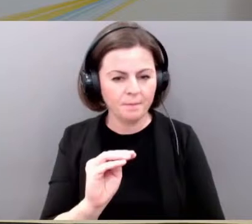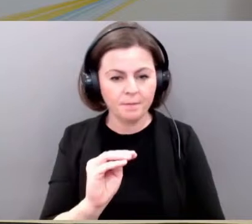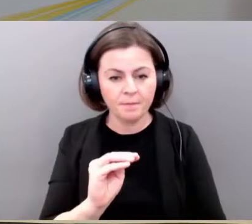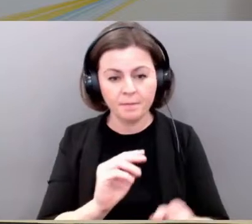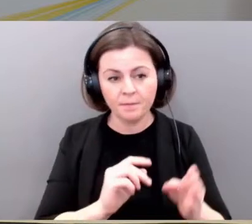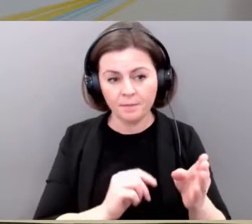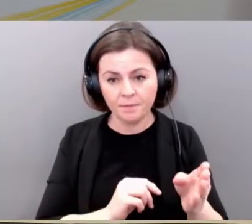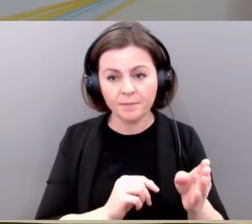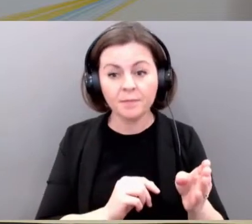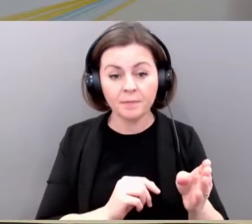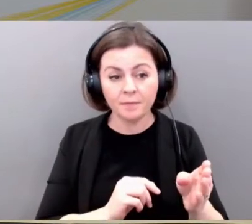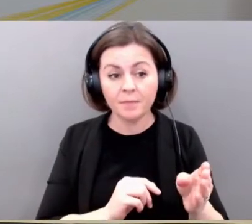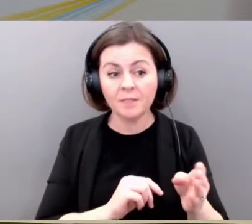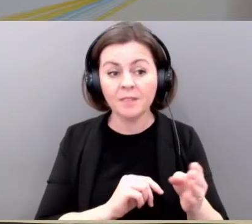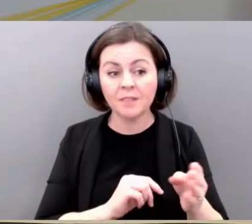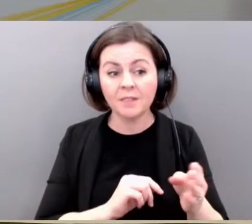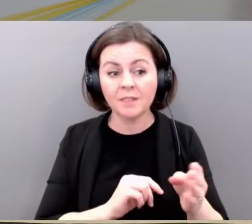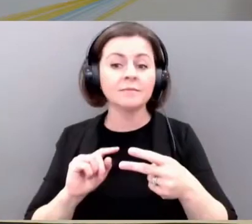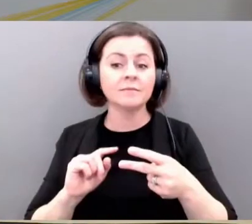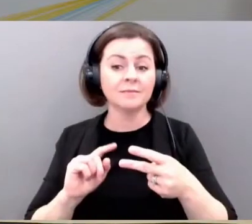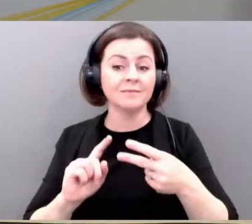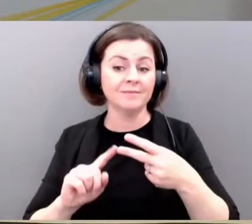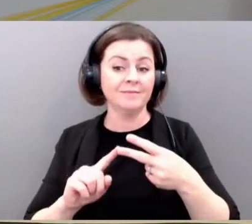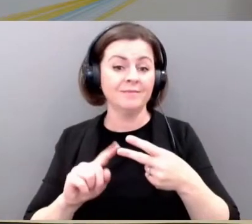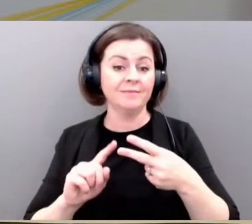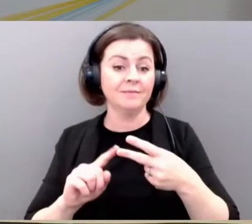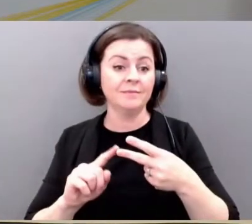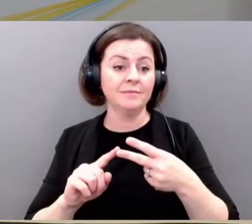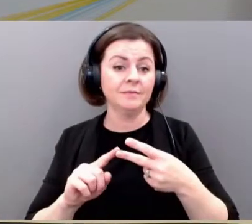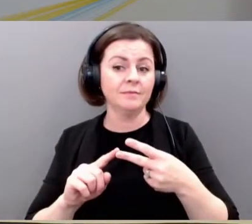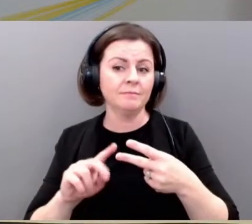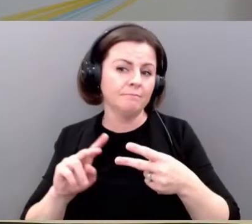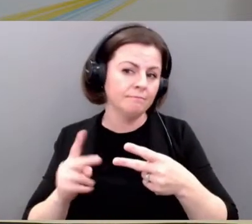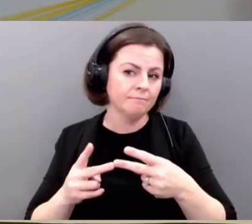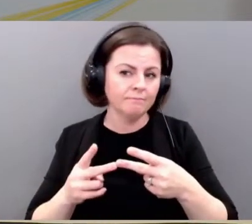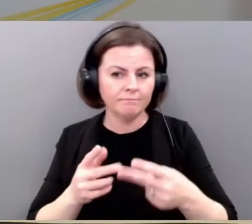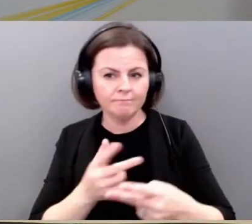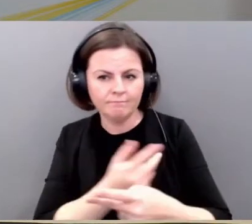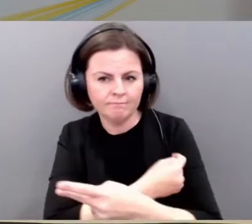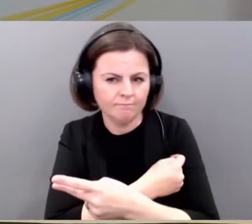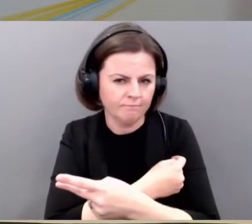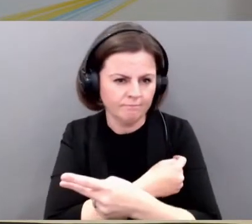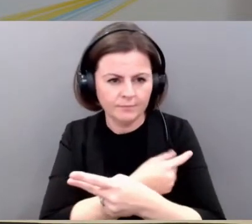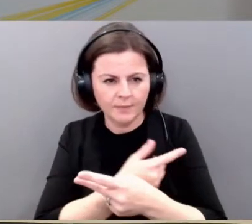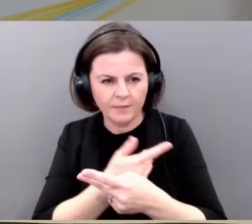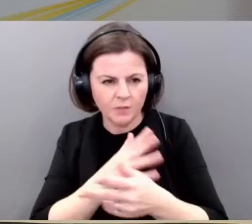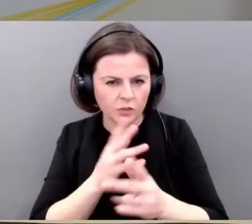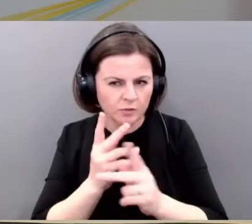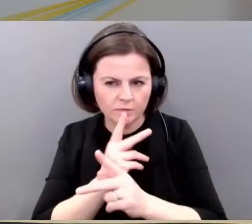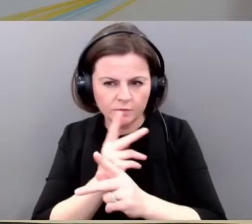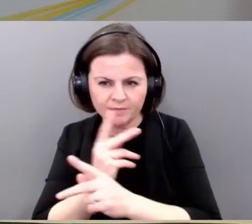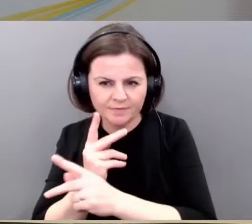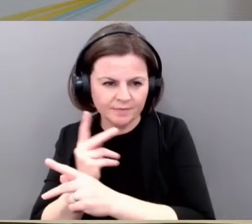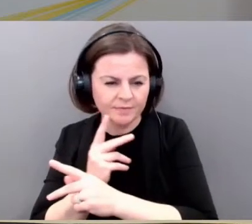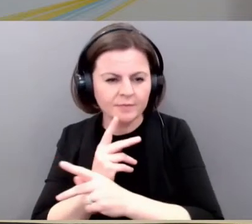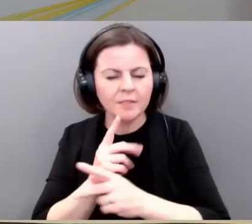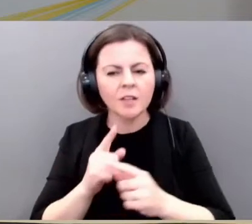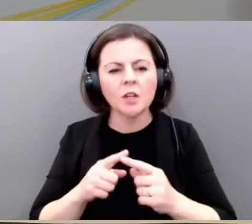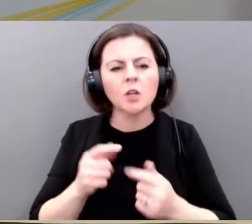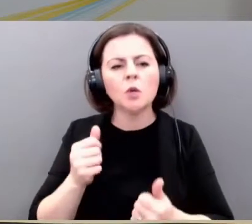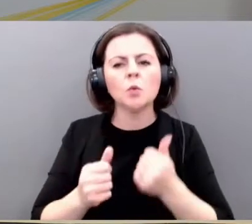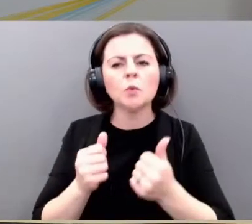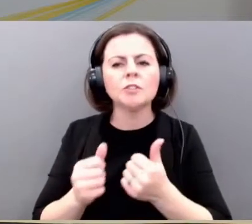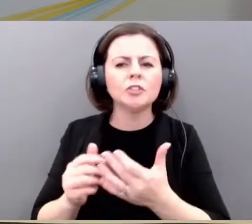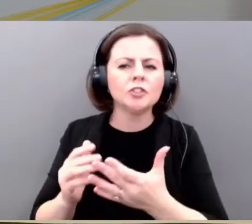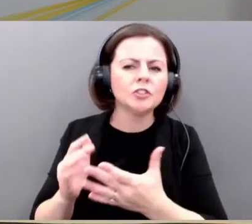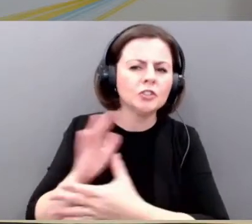the second wave of vaccination have been sort of figured out yet, specifically which essential workers would be included.